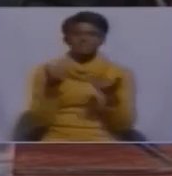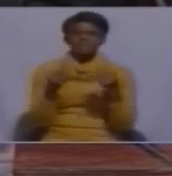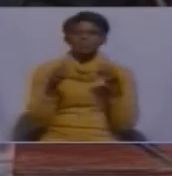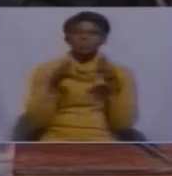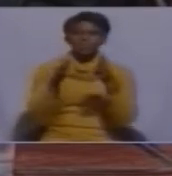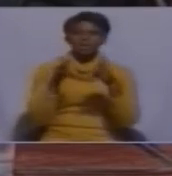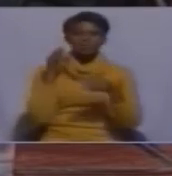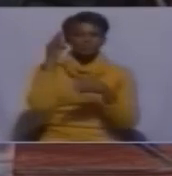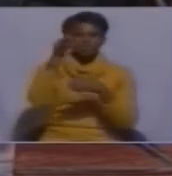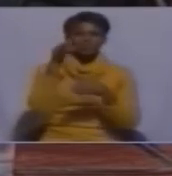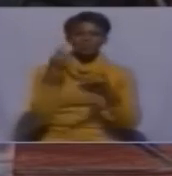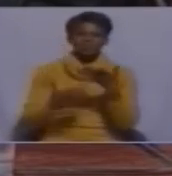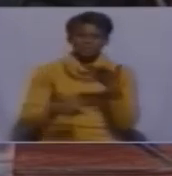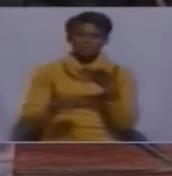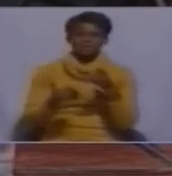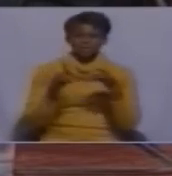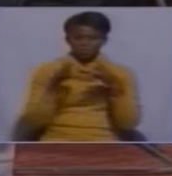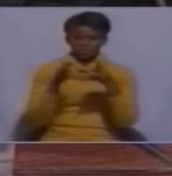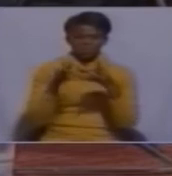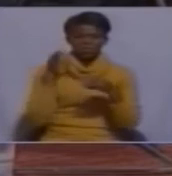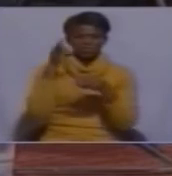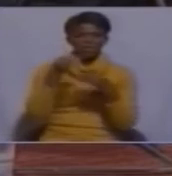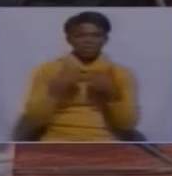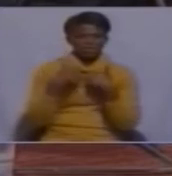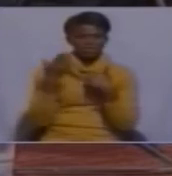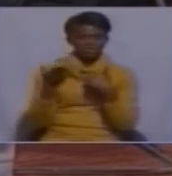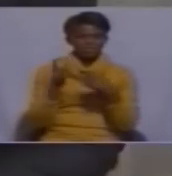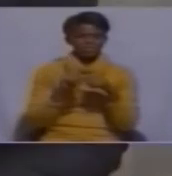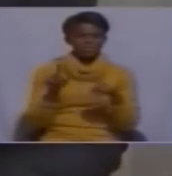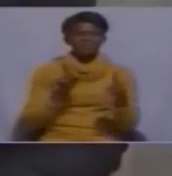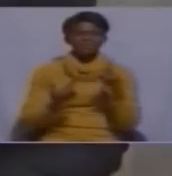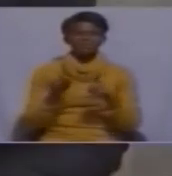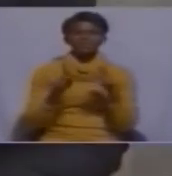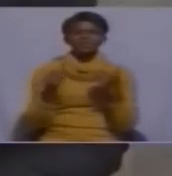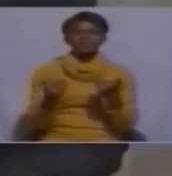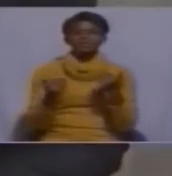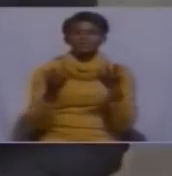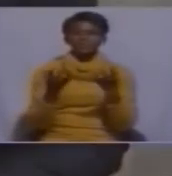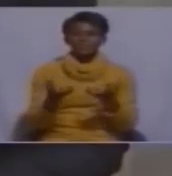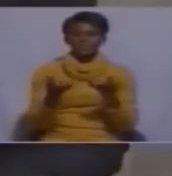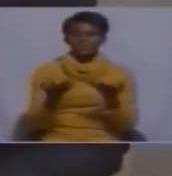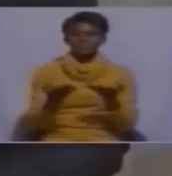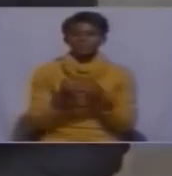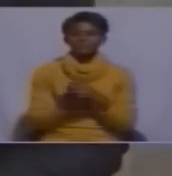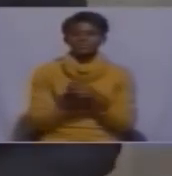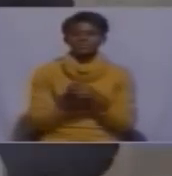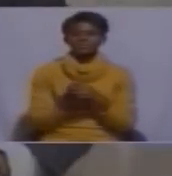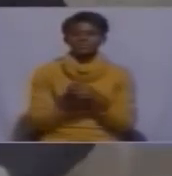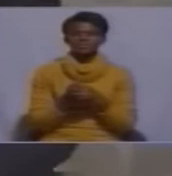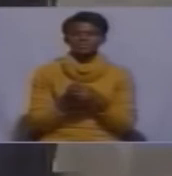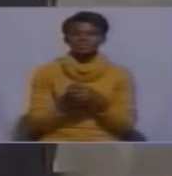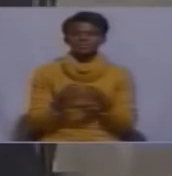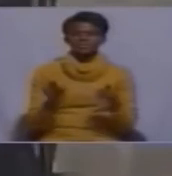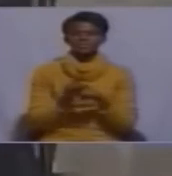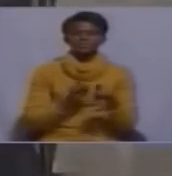forward? That's the way forward. Unless, of course, if the people again want to bring them in, then well and good. Again,